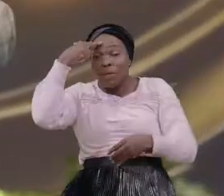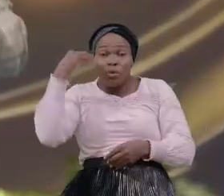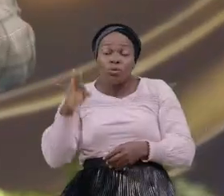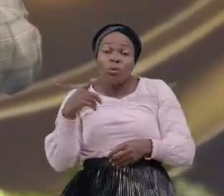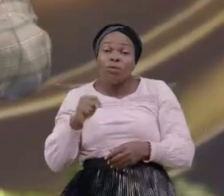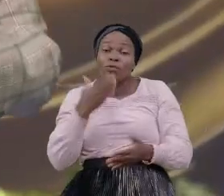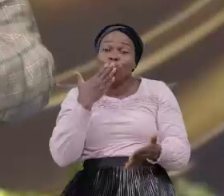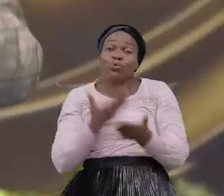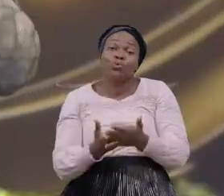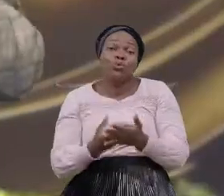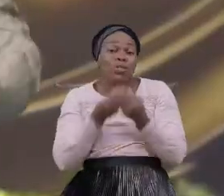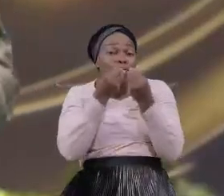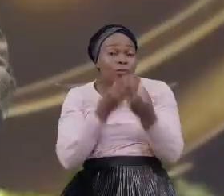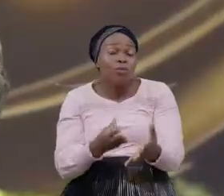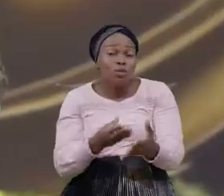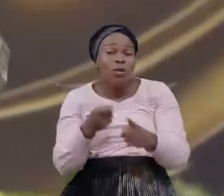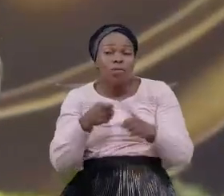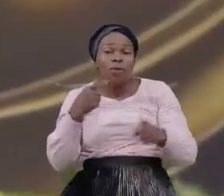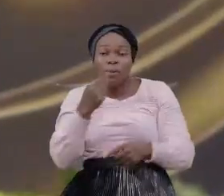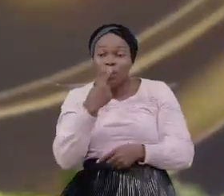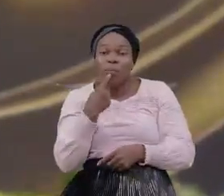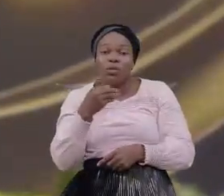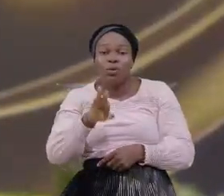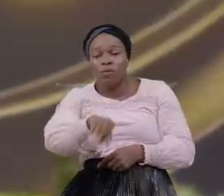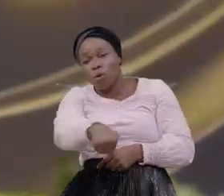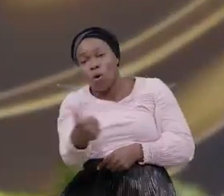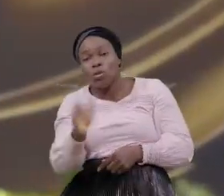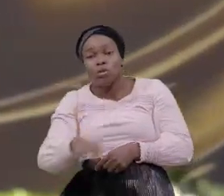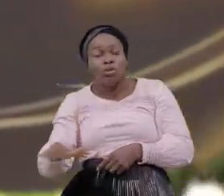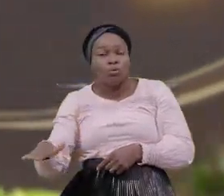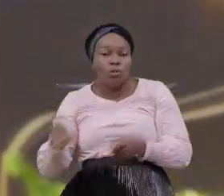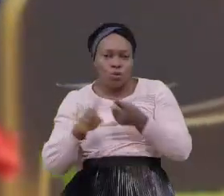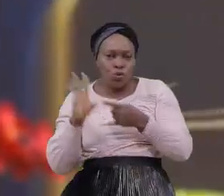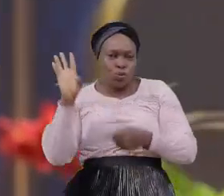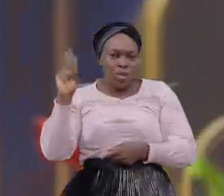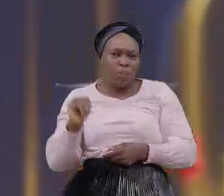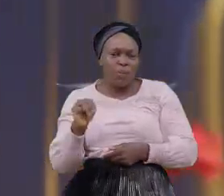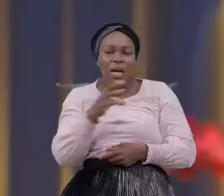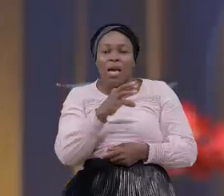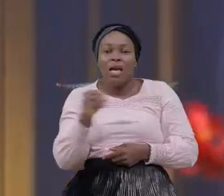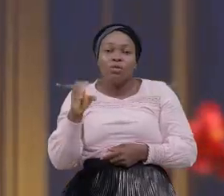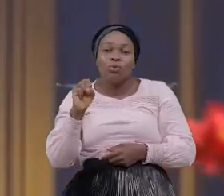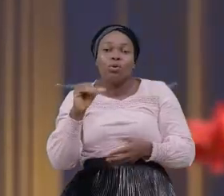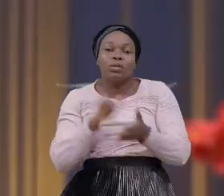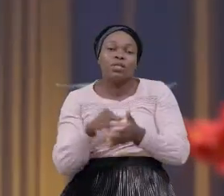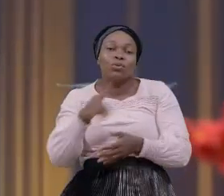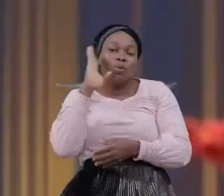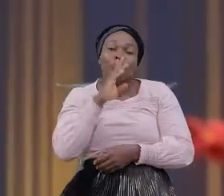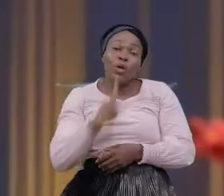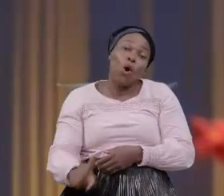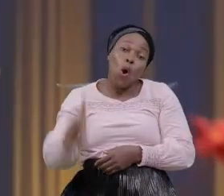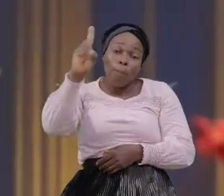That's what it says. That's what you should follow. So that you'll be up and doing in your